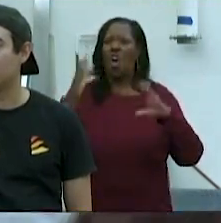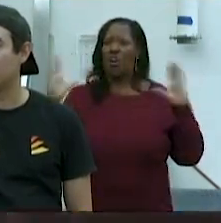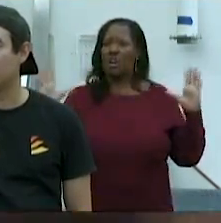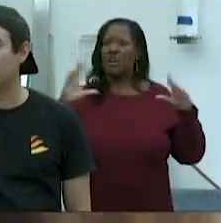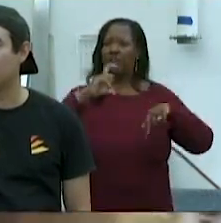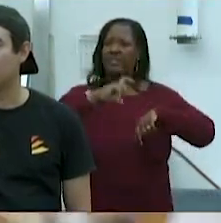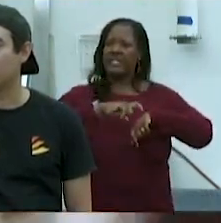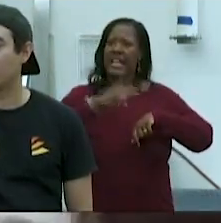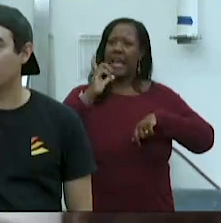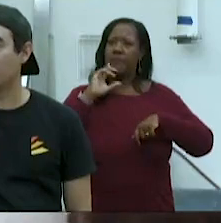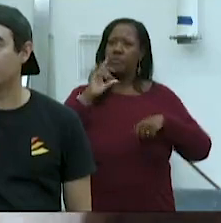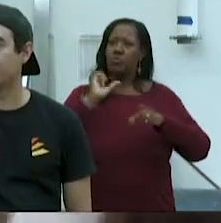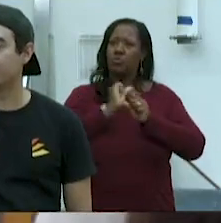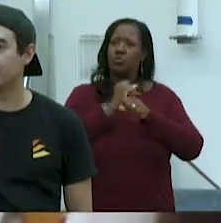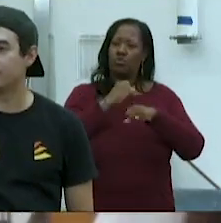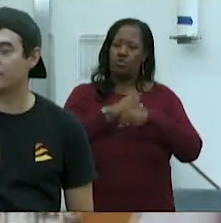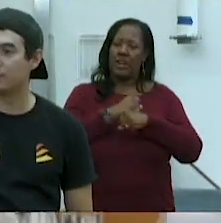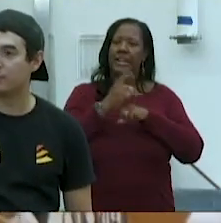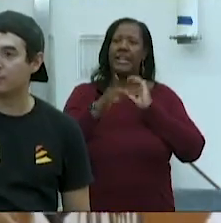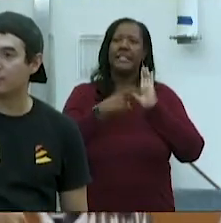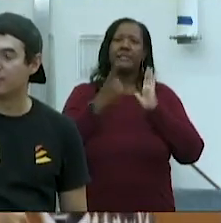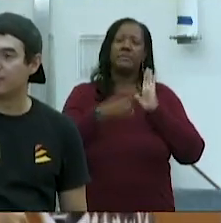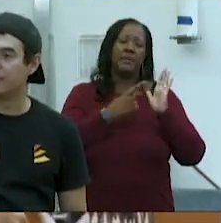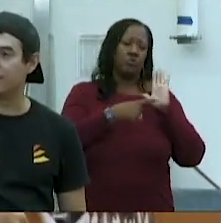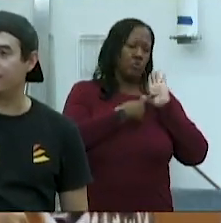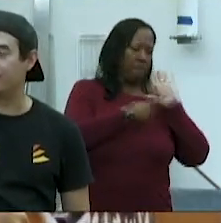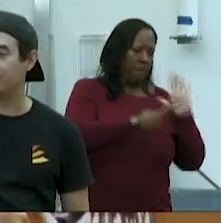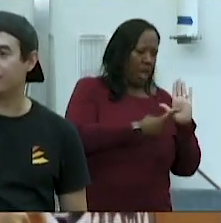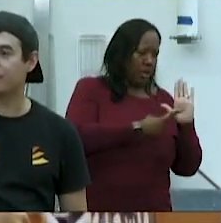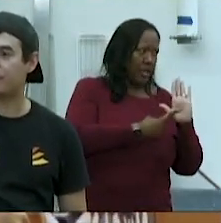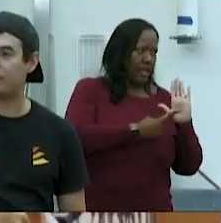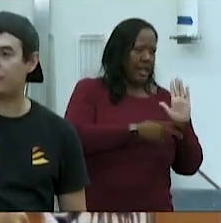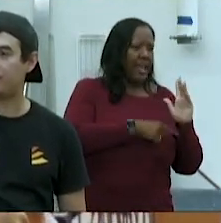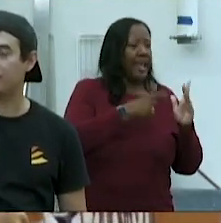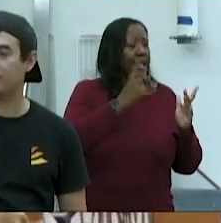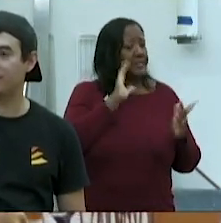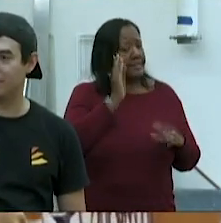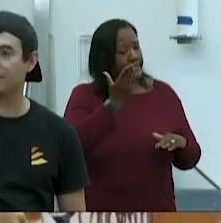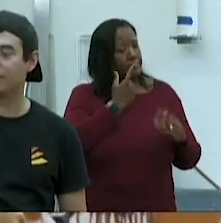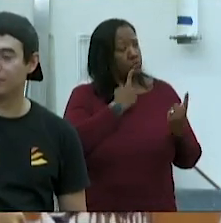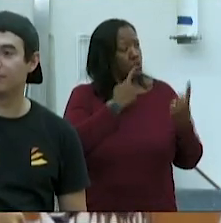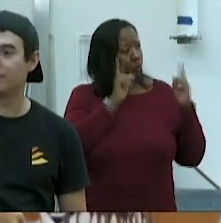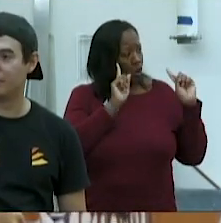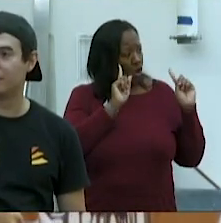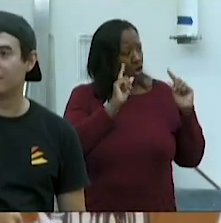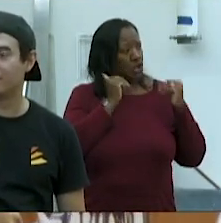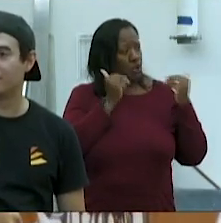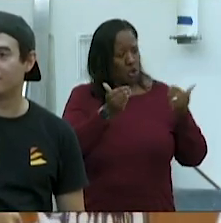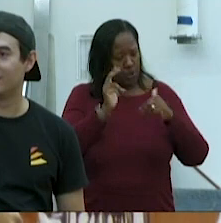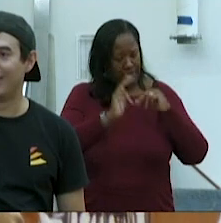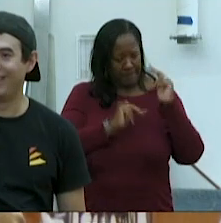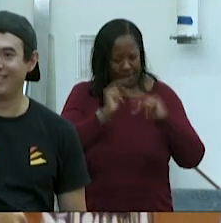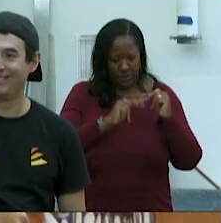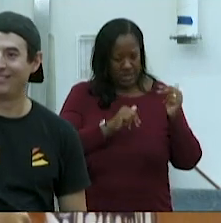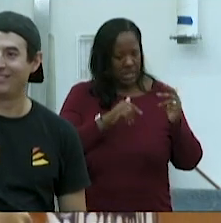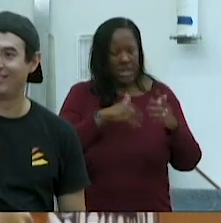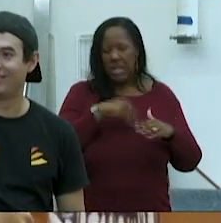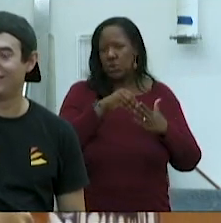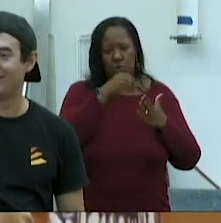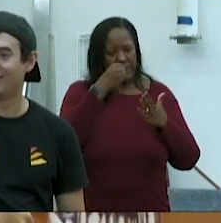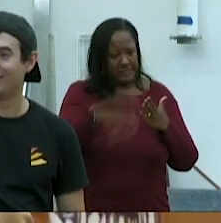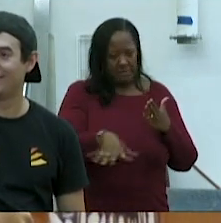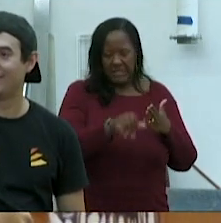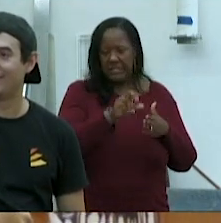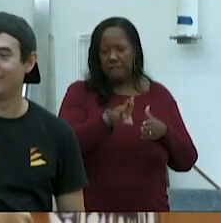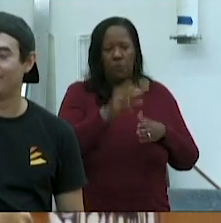on the design? Because sometimes you might model something, it seems to work, then you go to build it, too expensive, or that's not working too